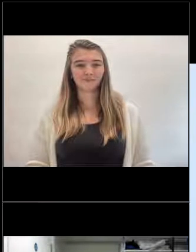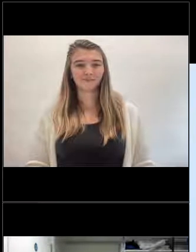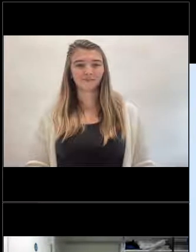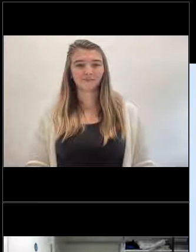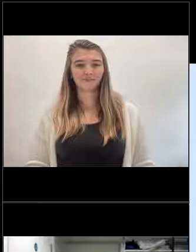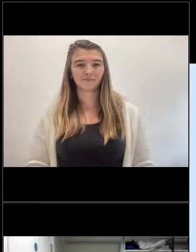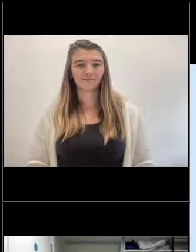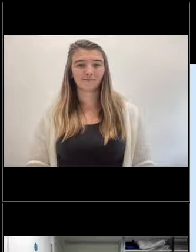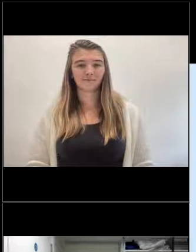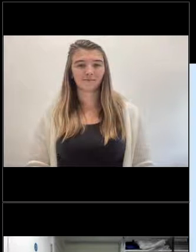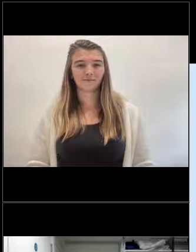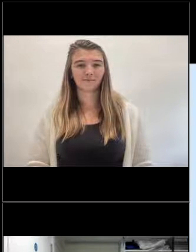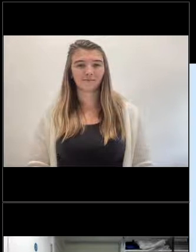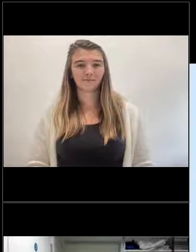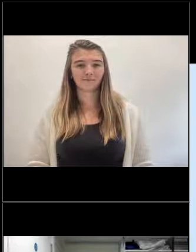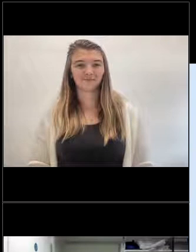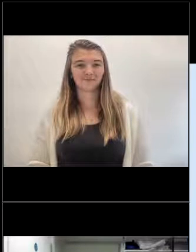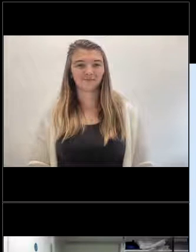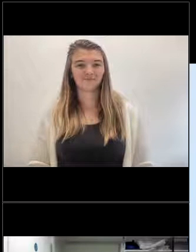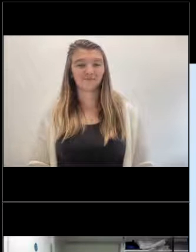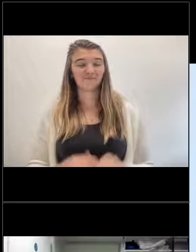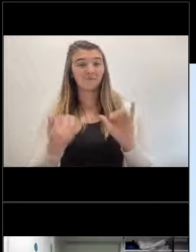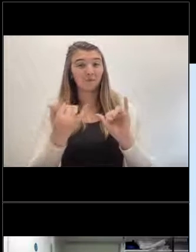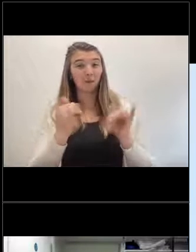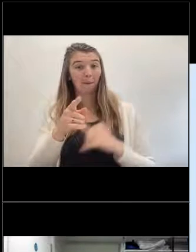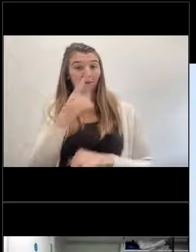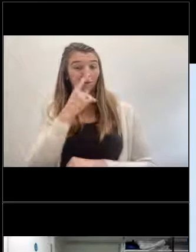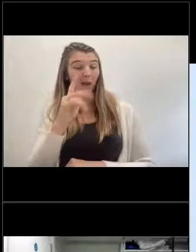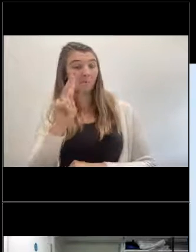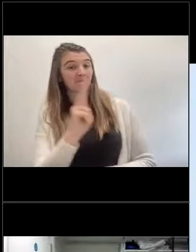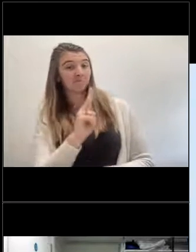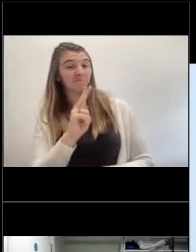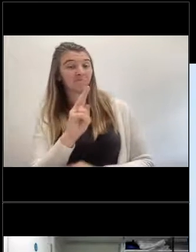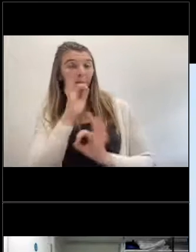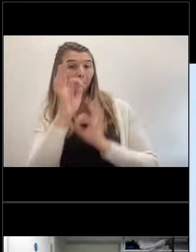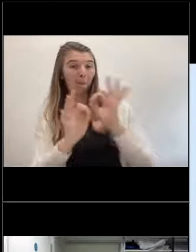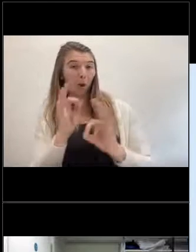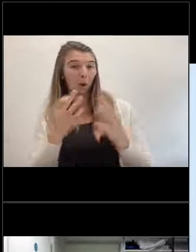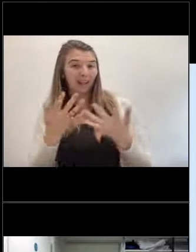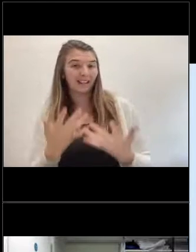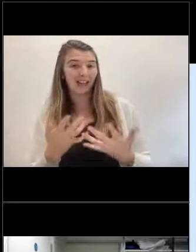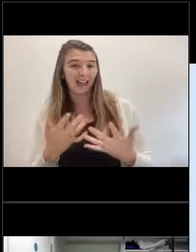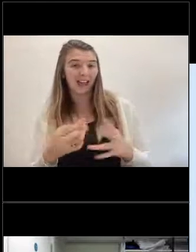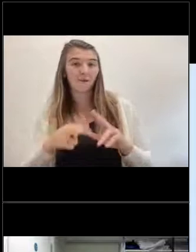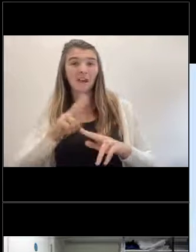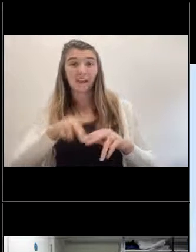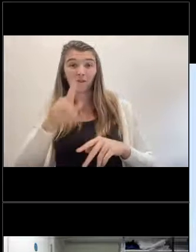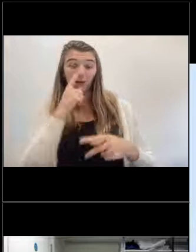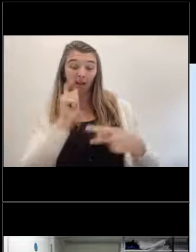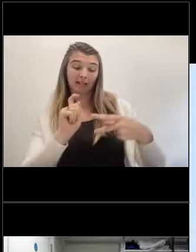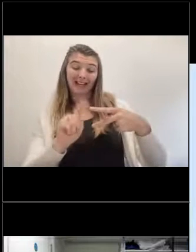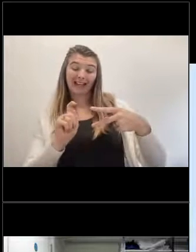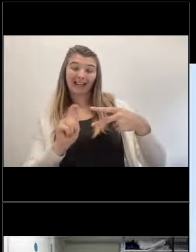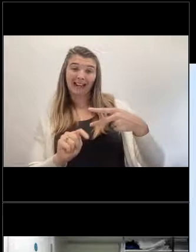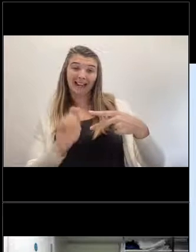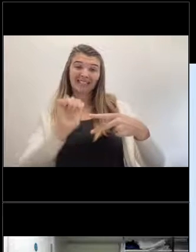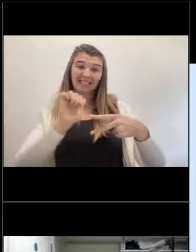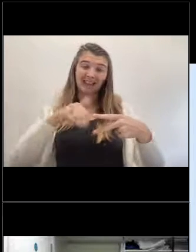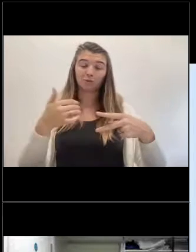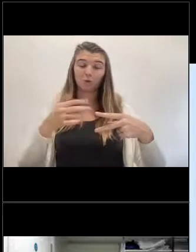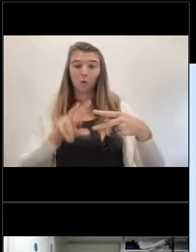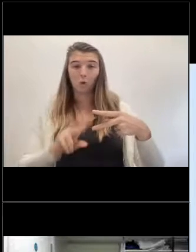So you should be able to see on your screen now the poll there. If you just clicked one of those two options there, we will